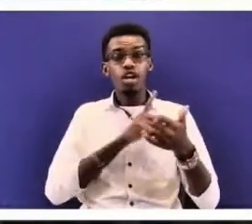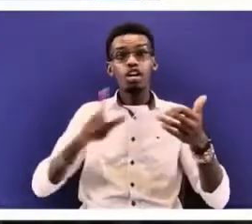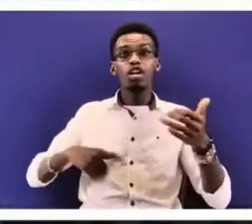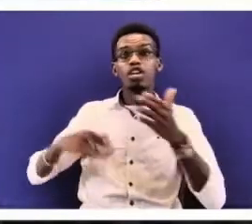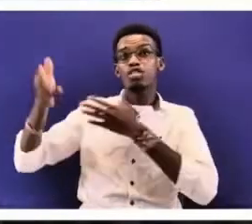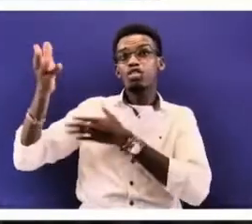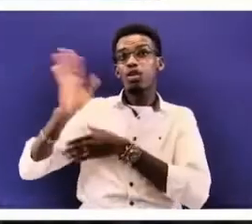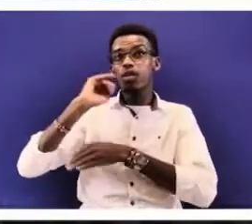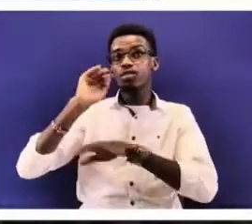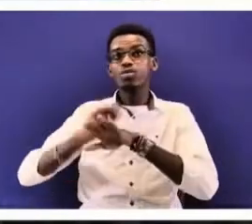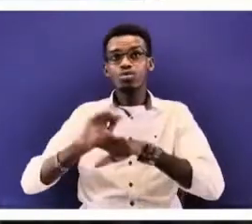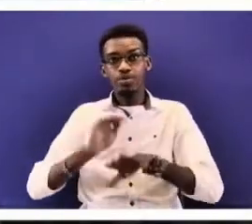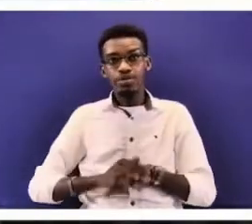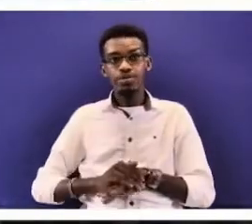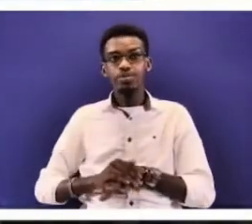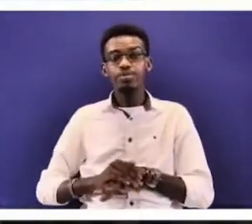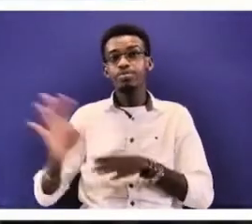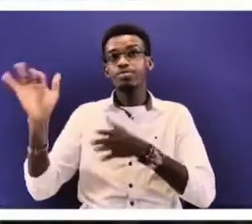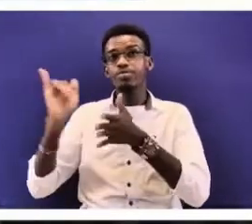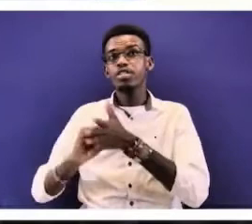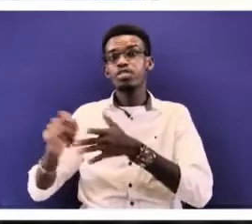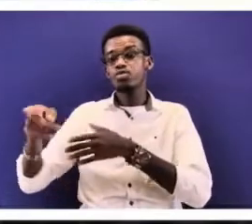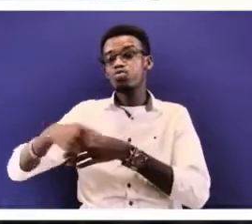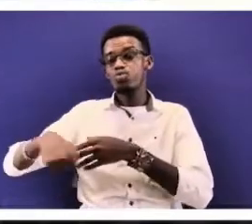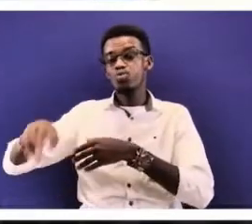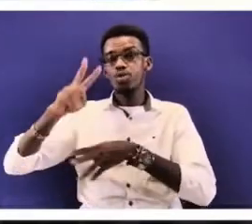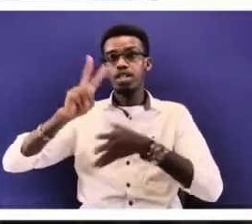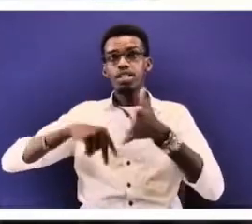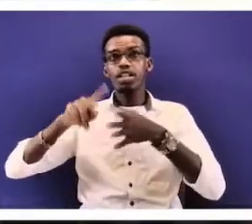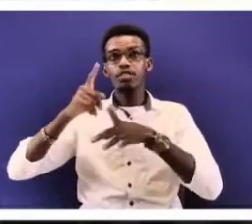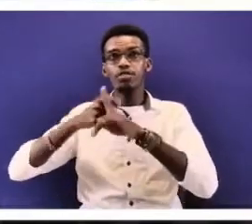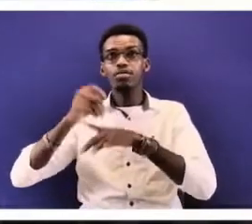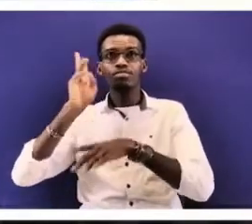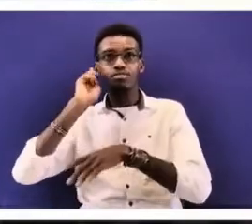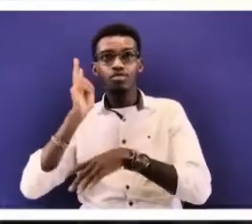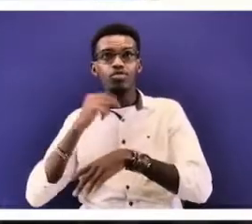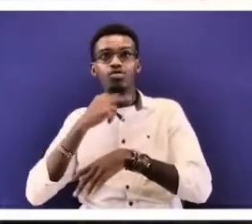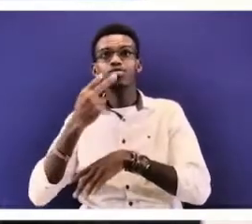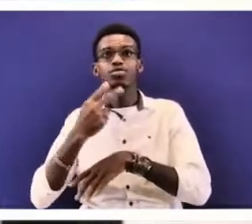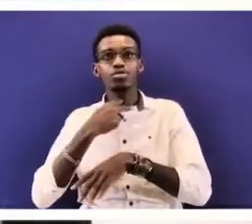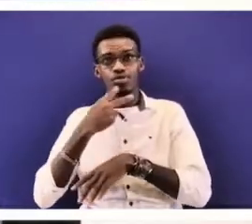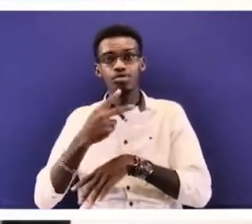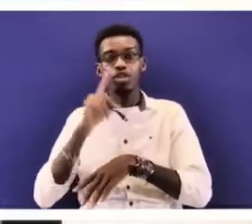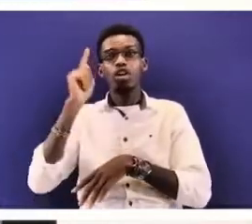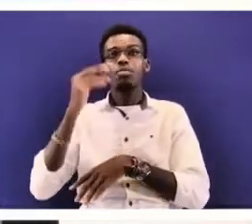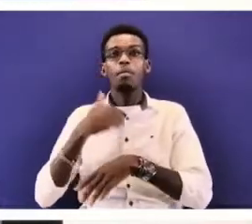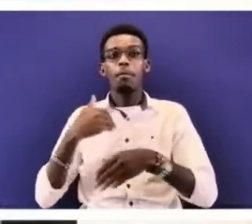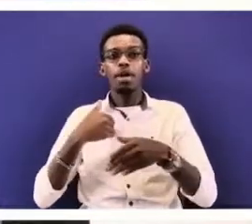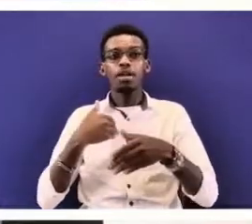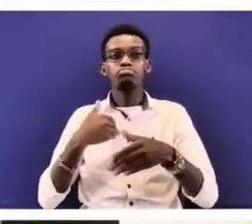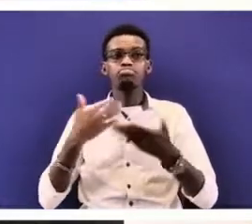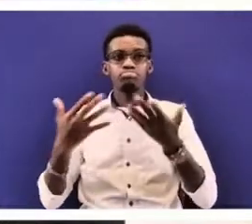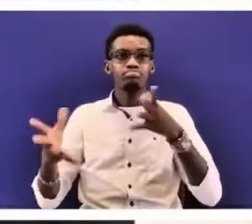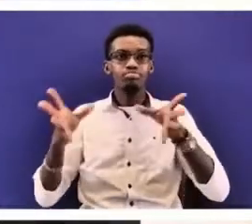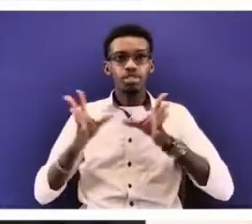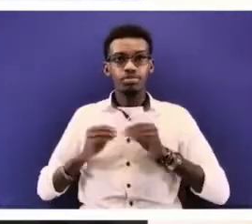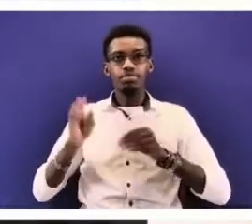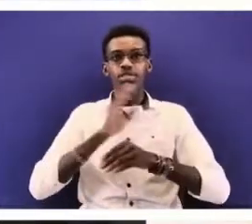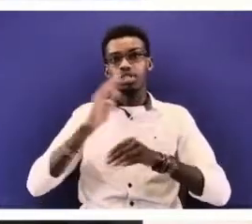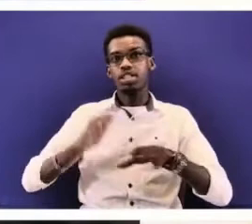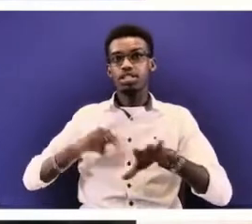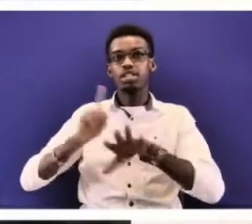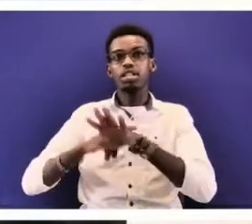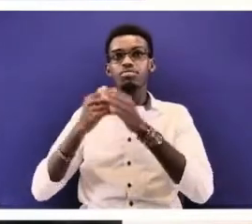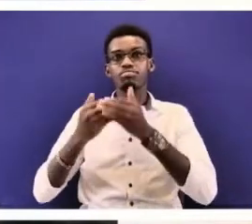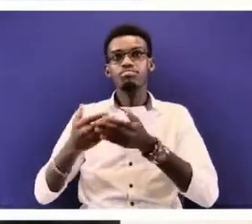God is good, that we heard from the Psalms. You might have received Christ into your life when you were a